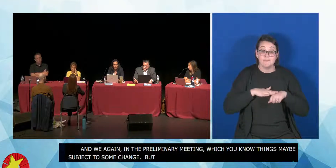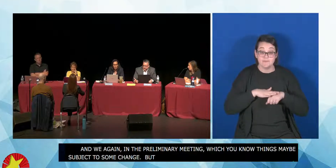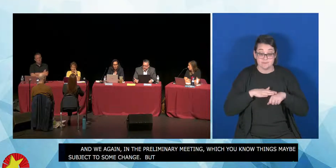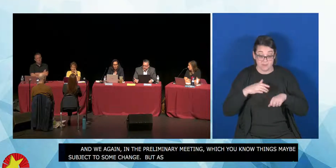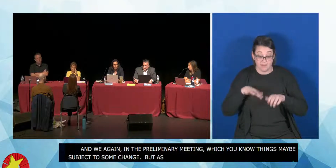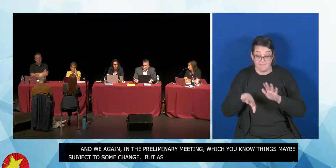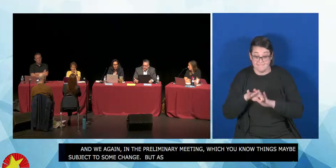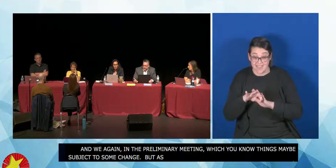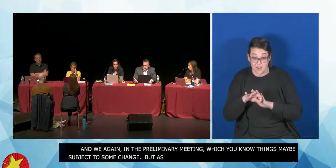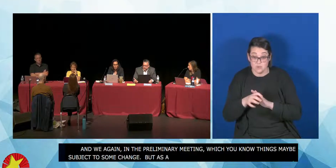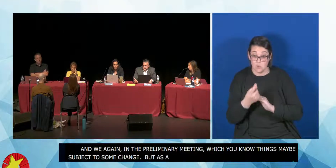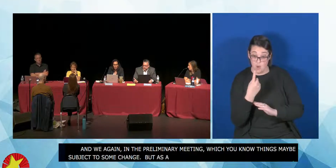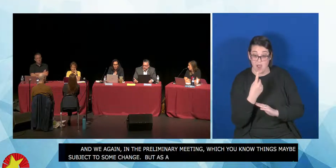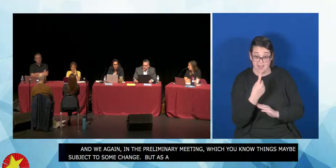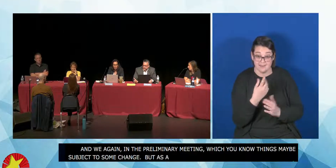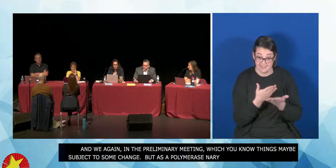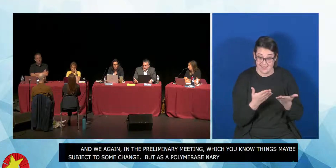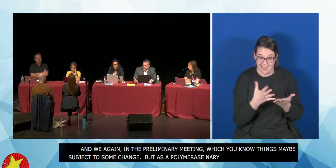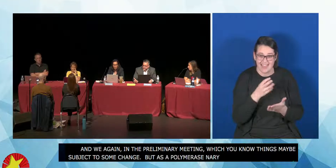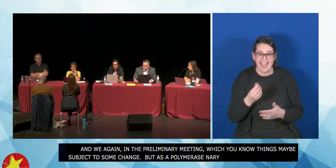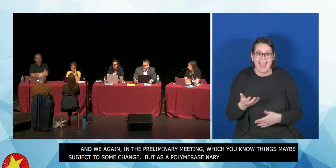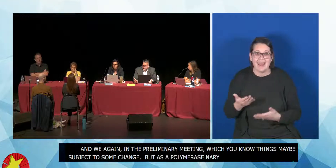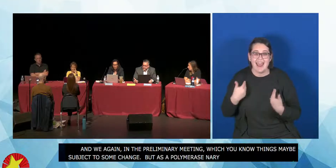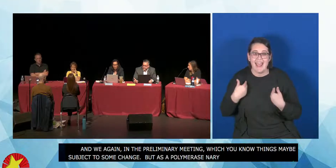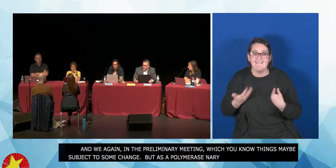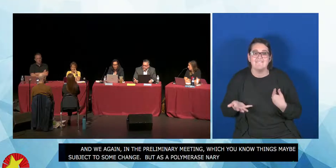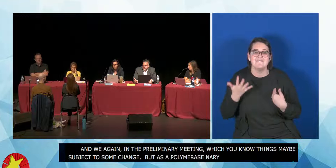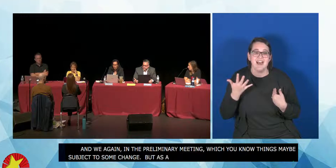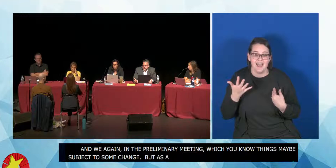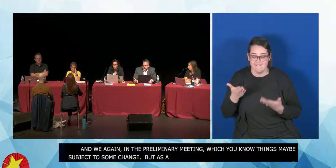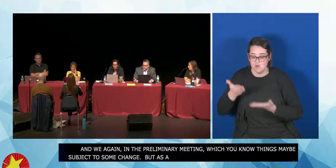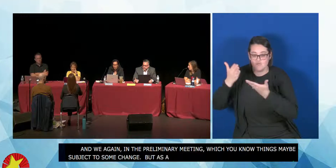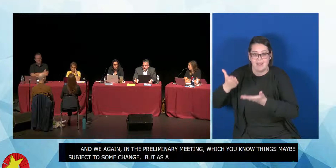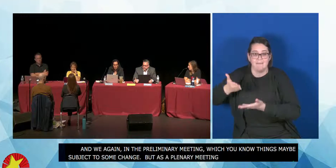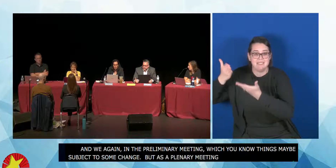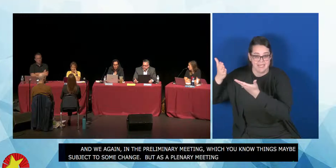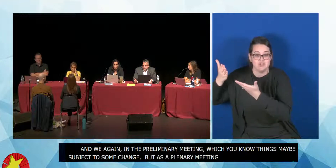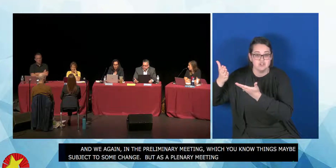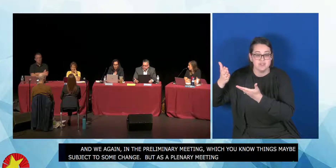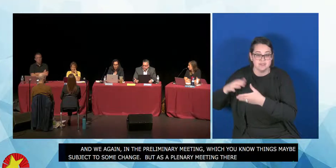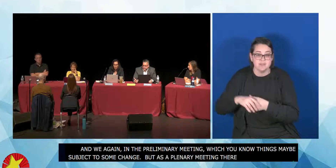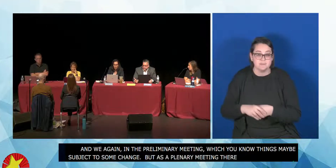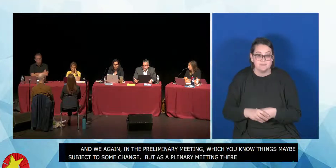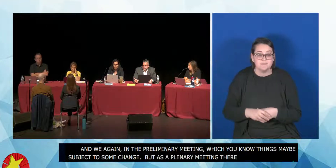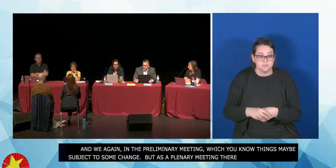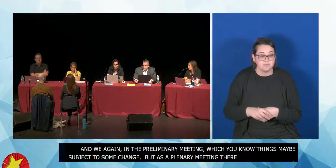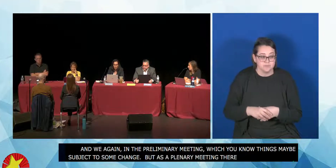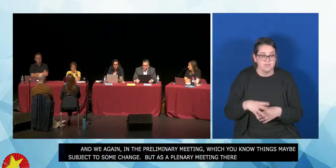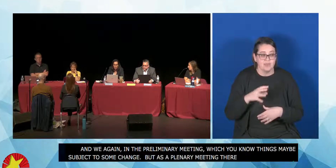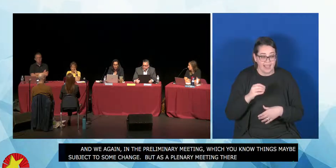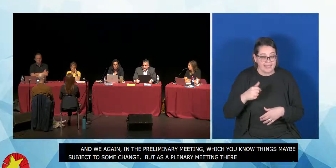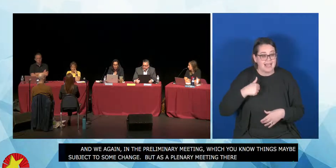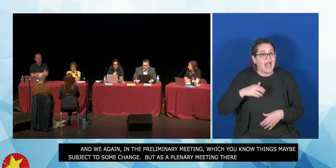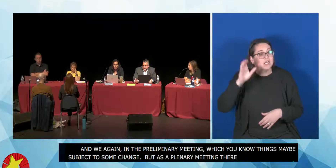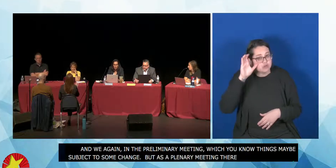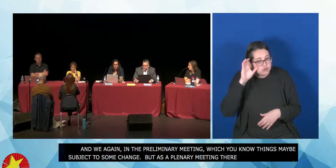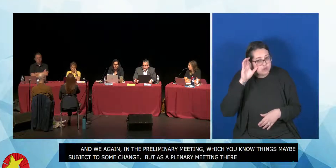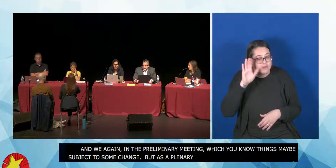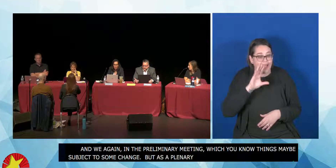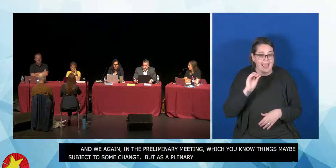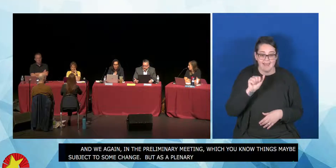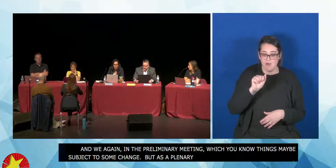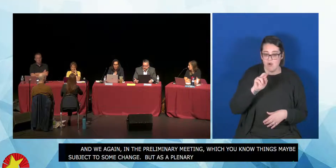finding and 5 recommendations. And I heard them and what the auditors think, and it